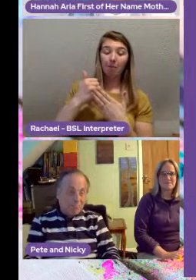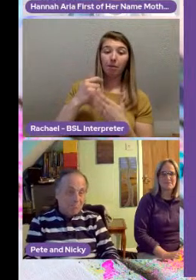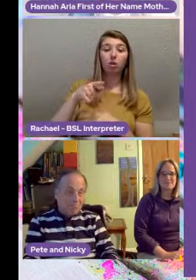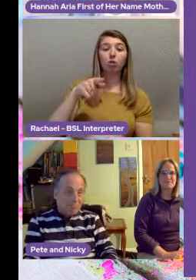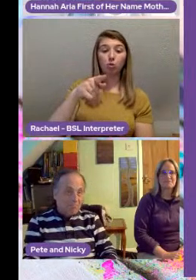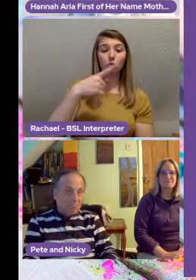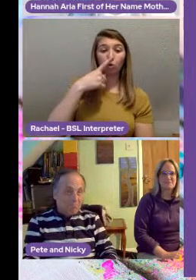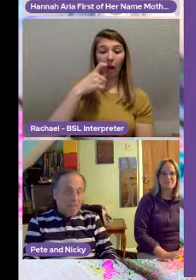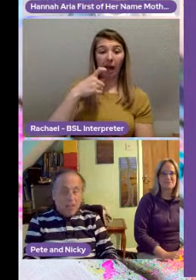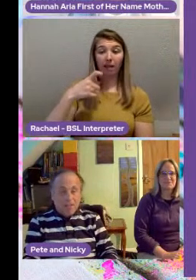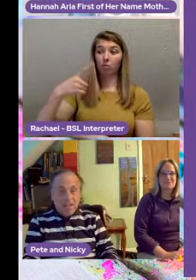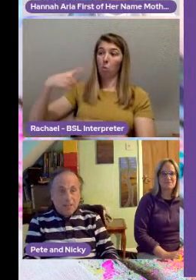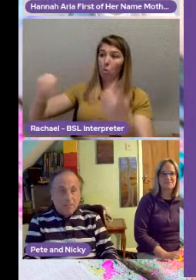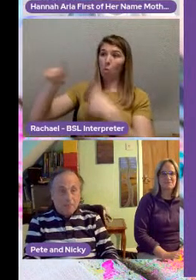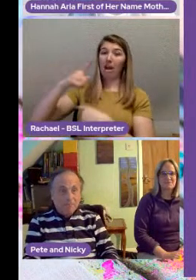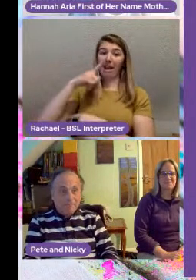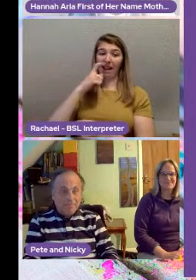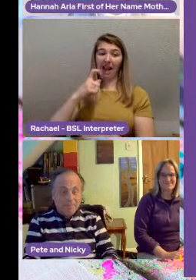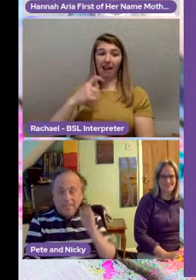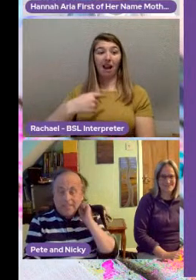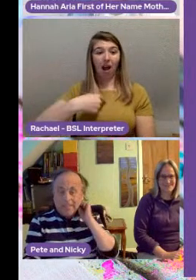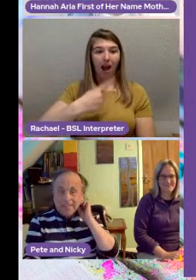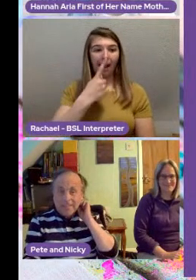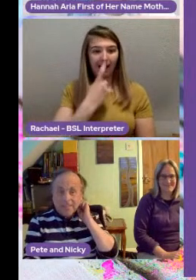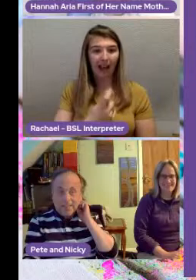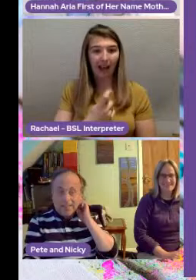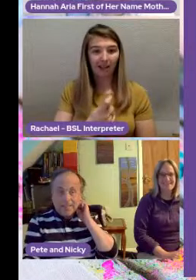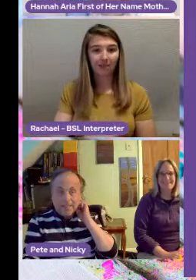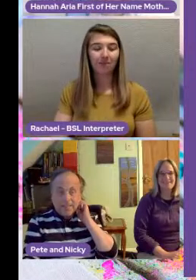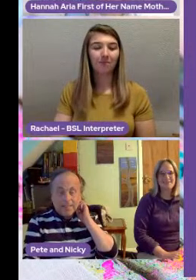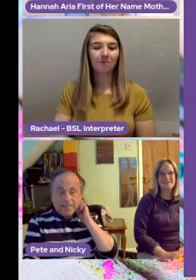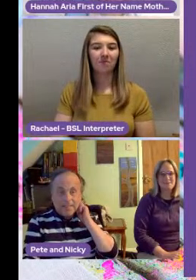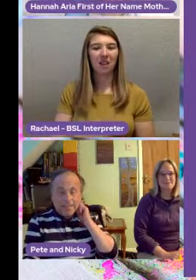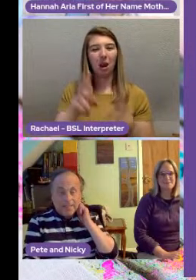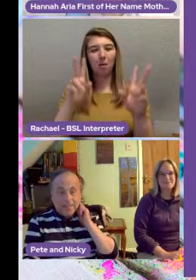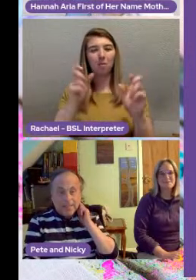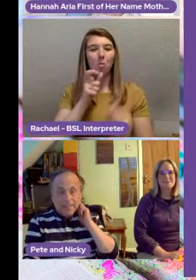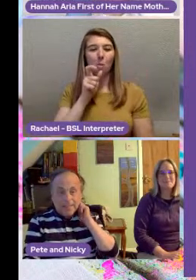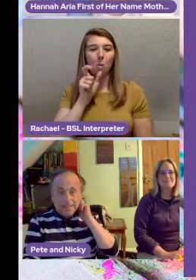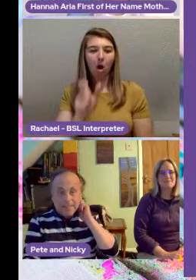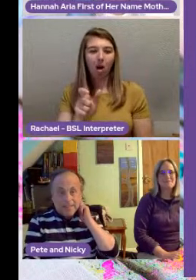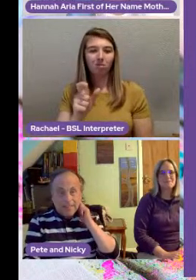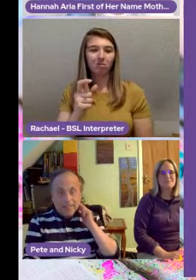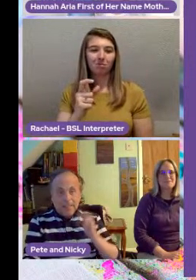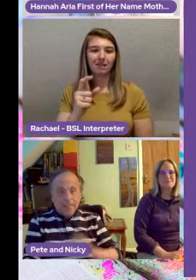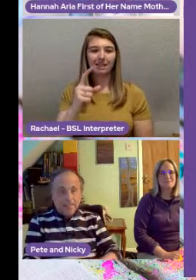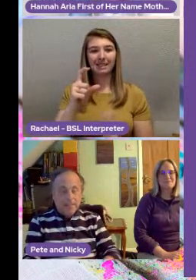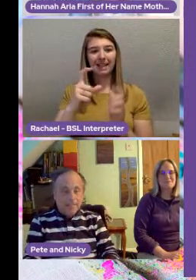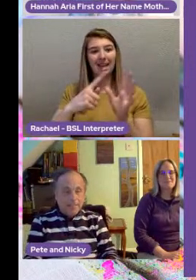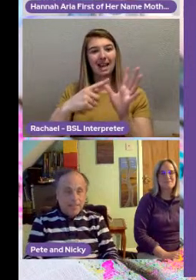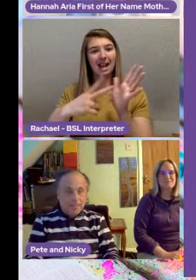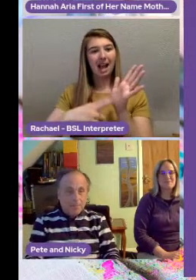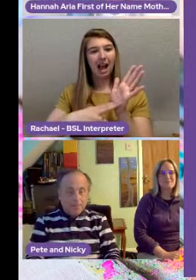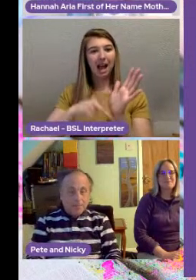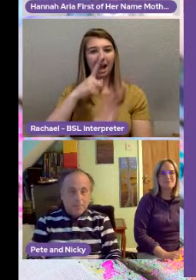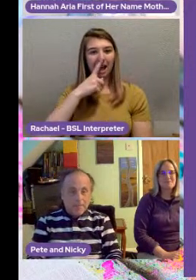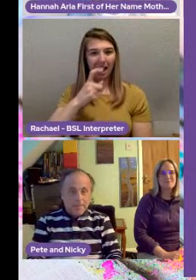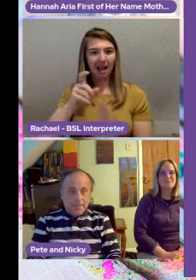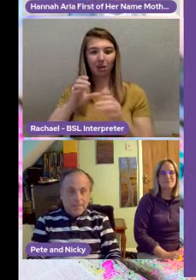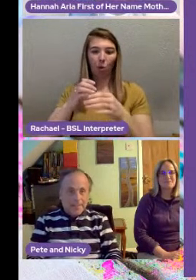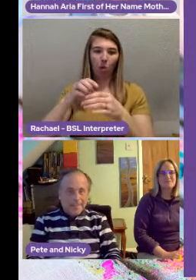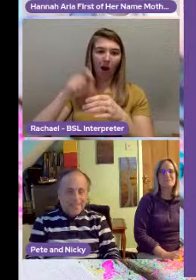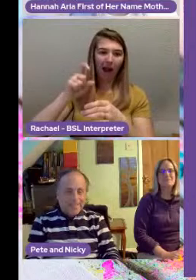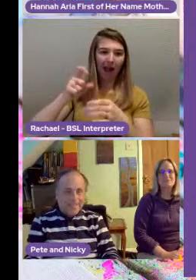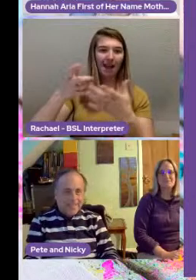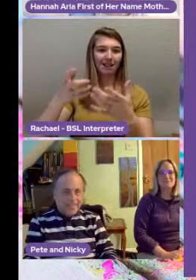can. I love it. And it's ingenious. I love the fact that you've combined it with a bit of computer